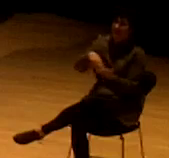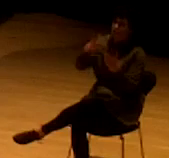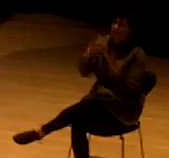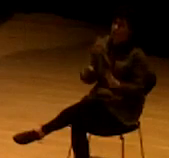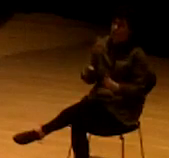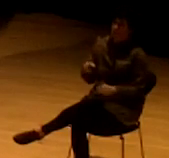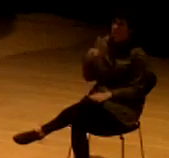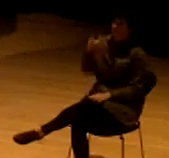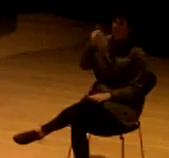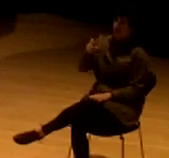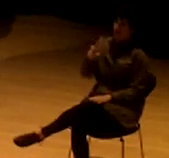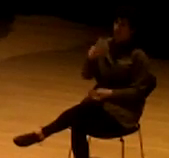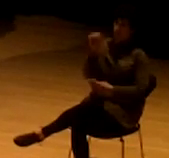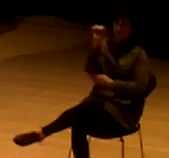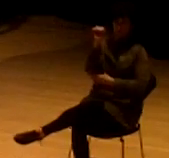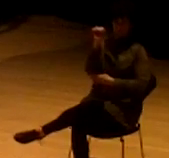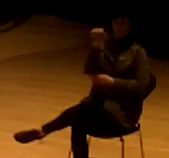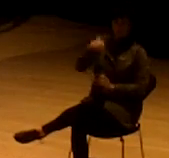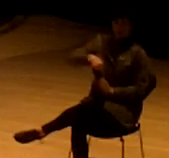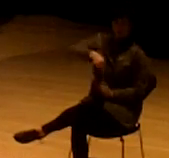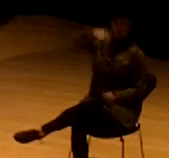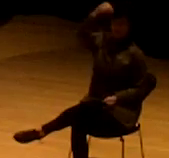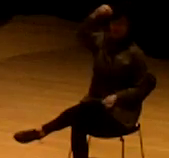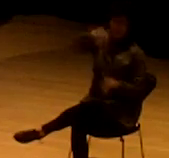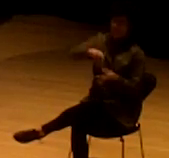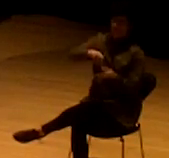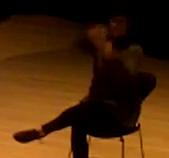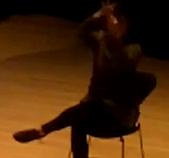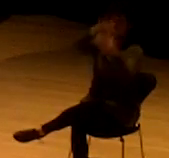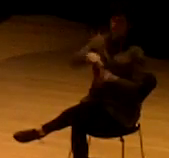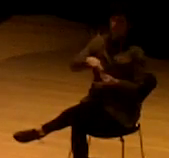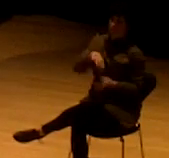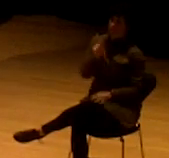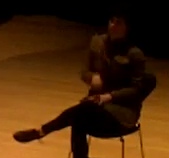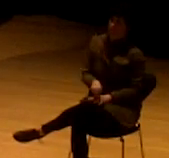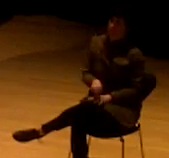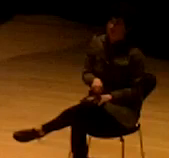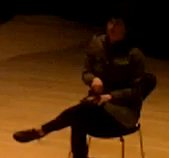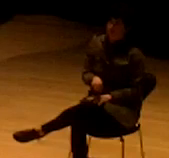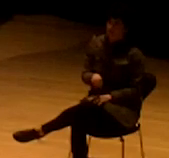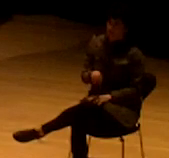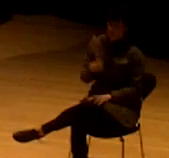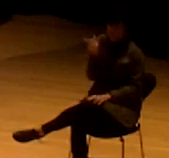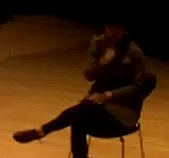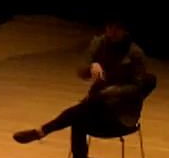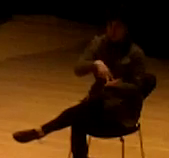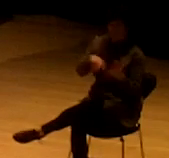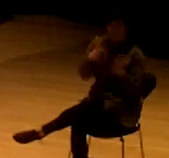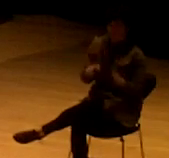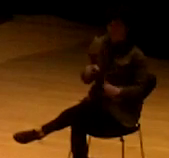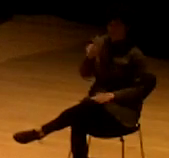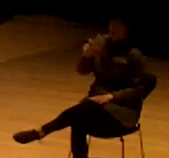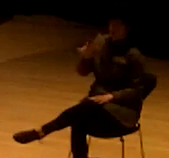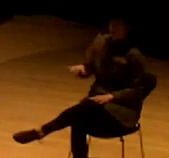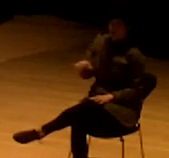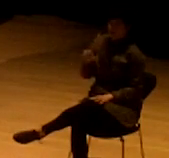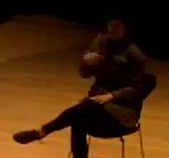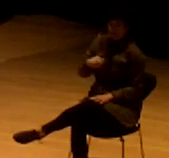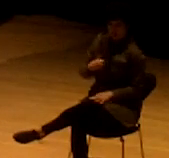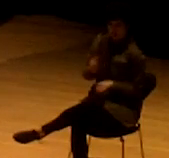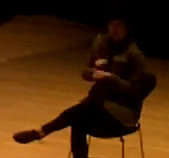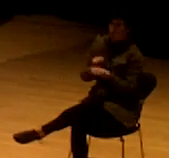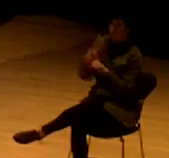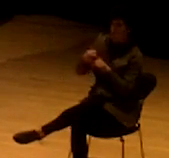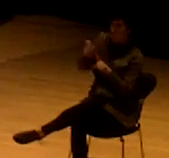else's body if your pelvis and your hip, first of all, if everything isn't awake in your body. And so I really went from my dance training.